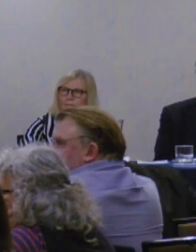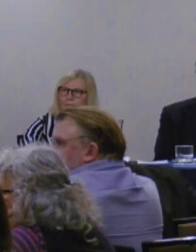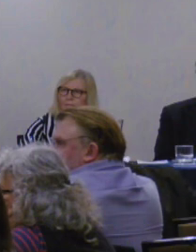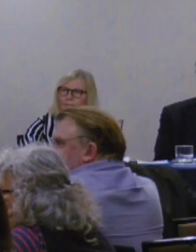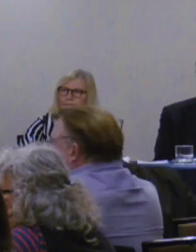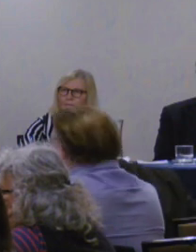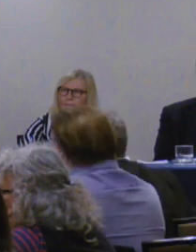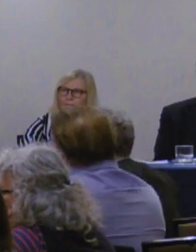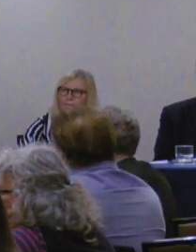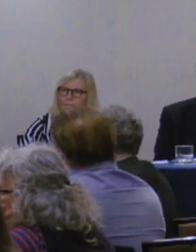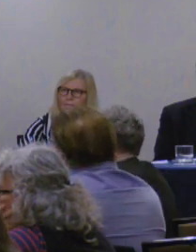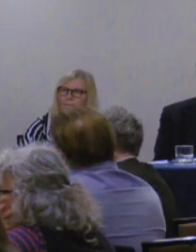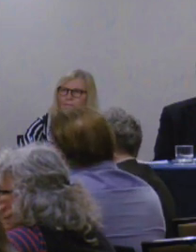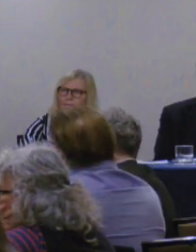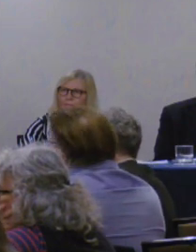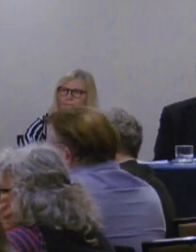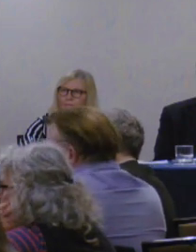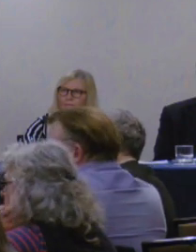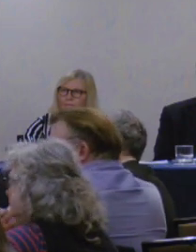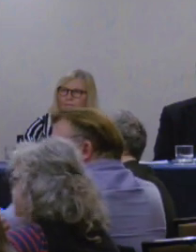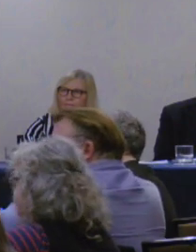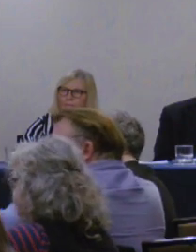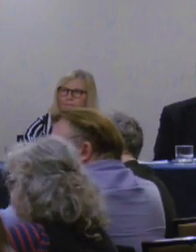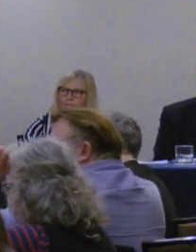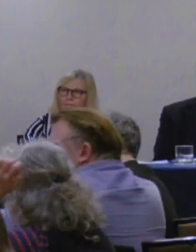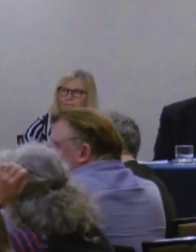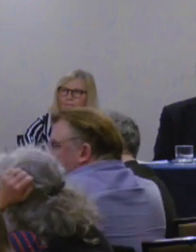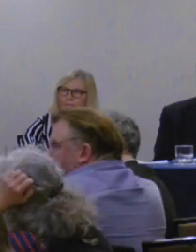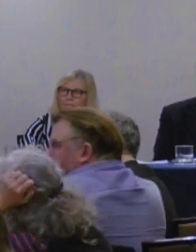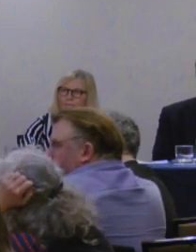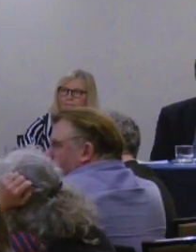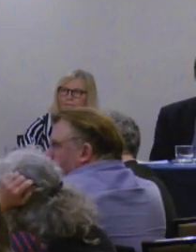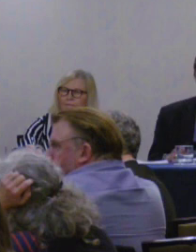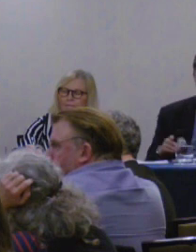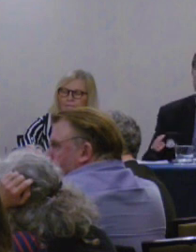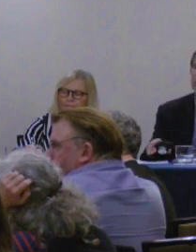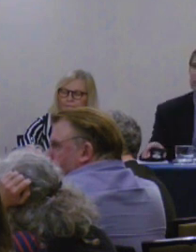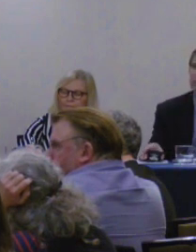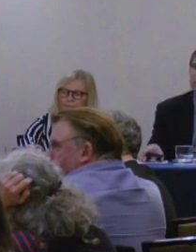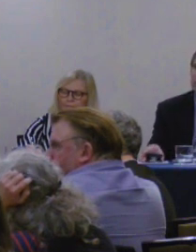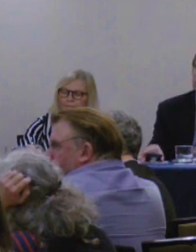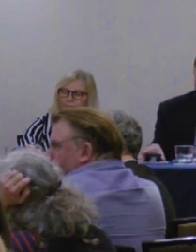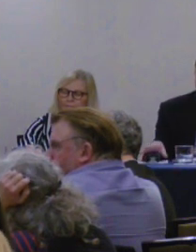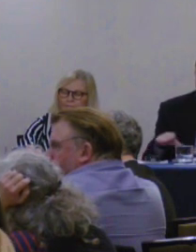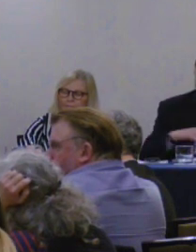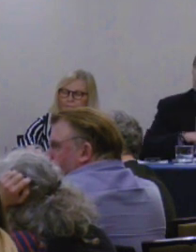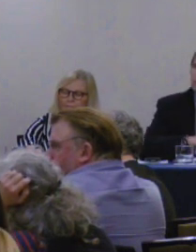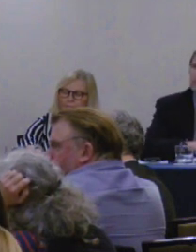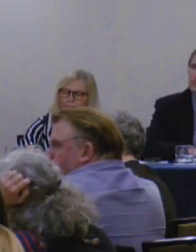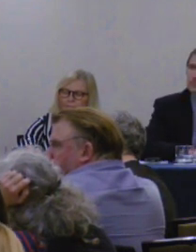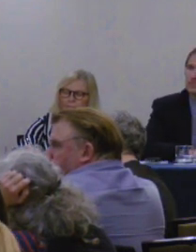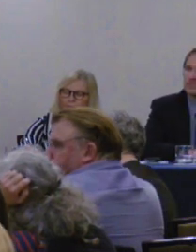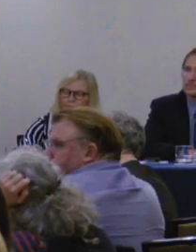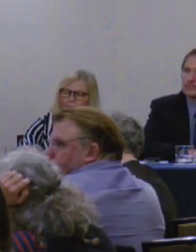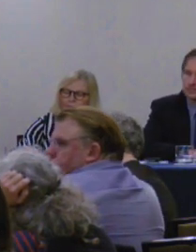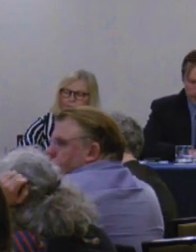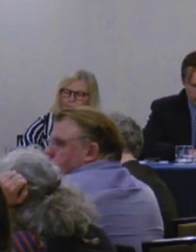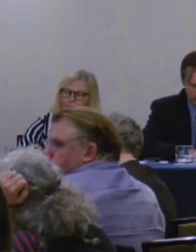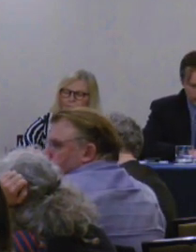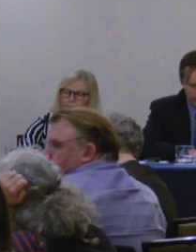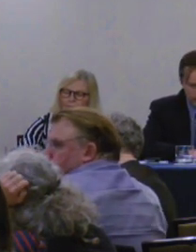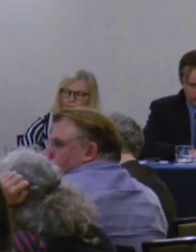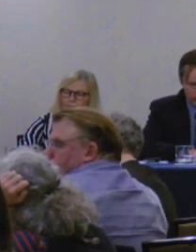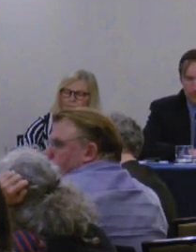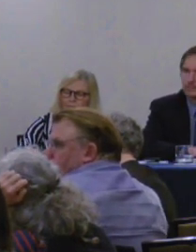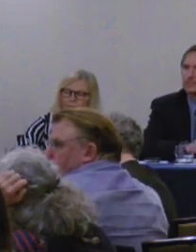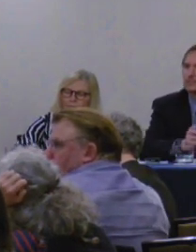from Davis, but also to see how VVO maybe can chip in on this. Based on the framework, it is expected,